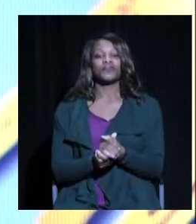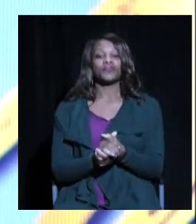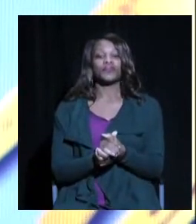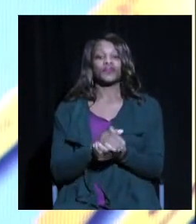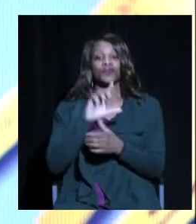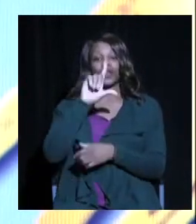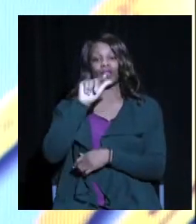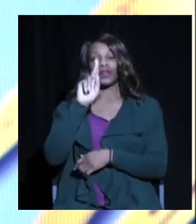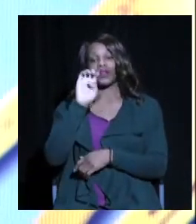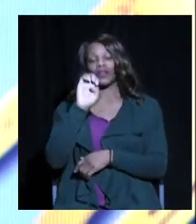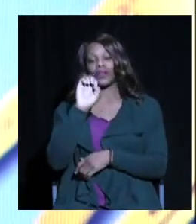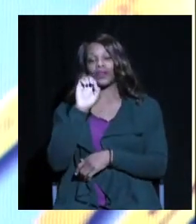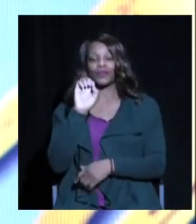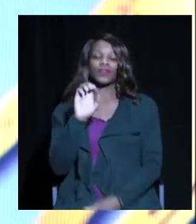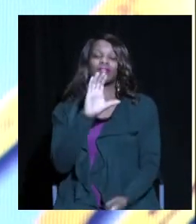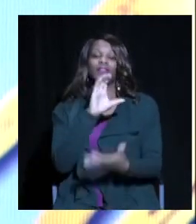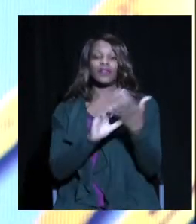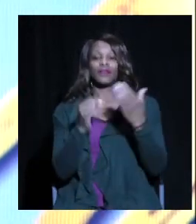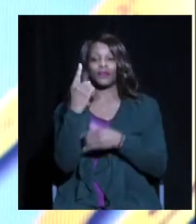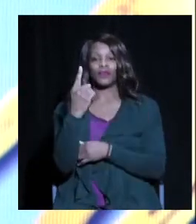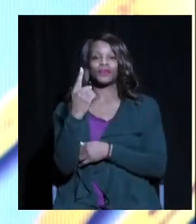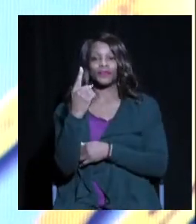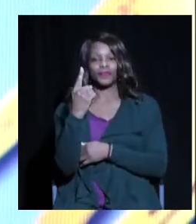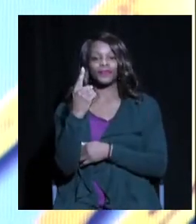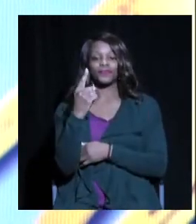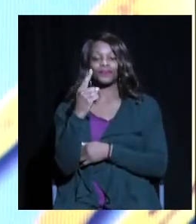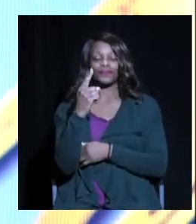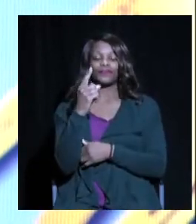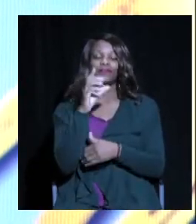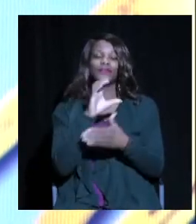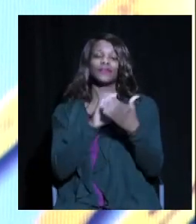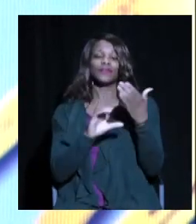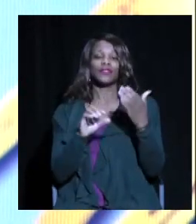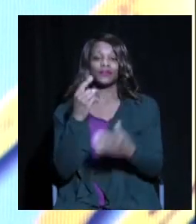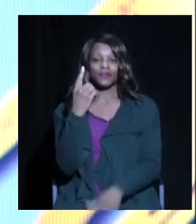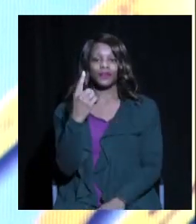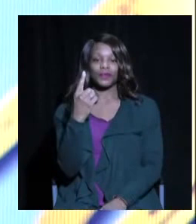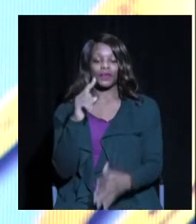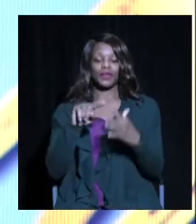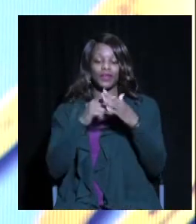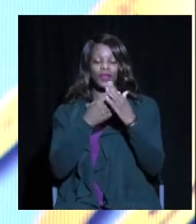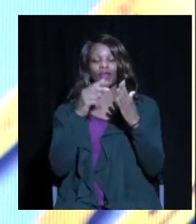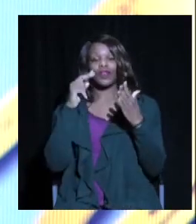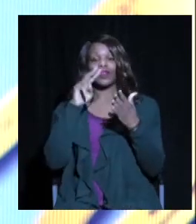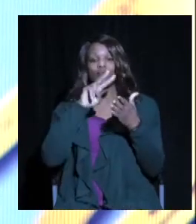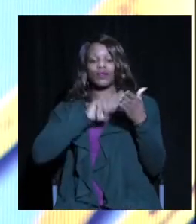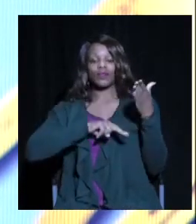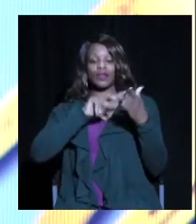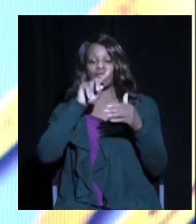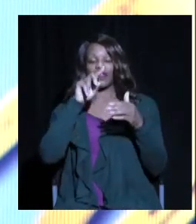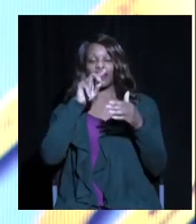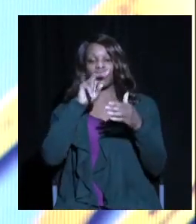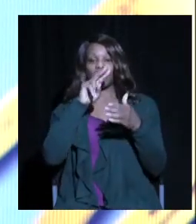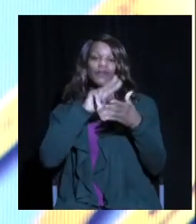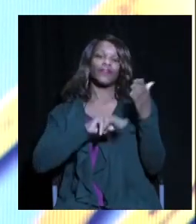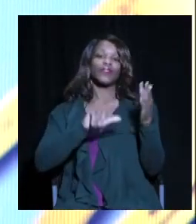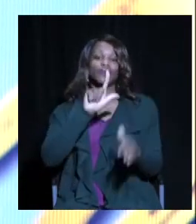Luke chapter 1. So I'm going to go ahead and read the text, Luke chapter 1. And I'll start reading at verse